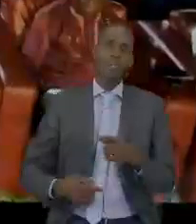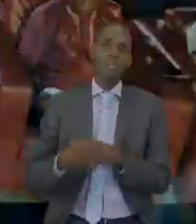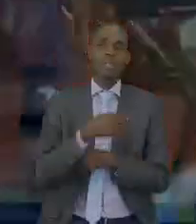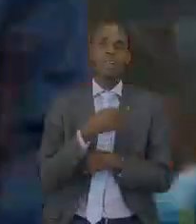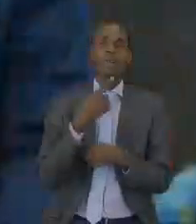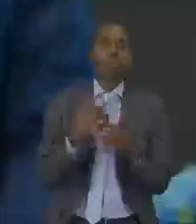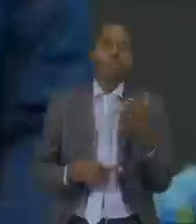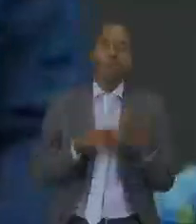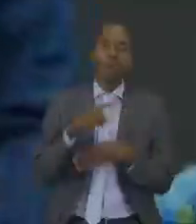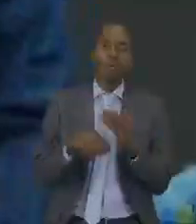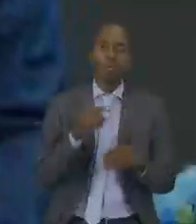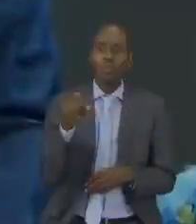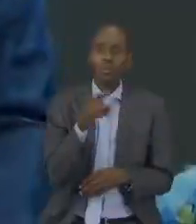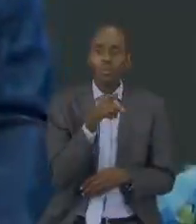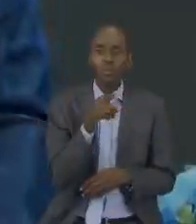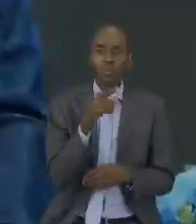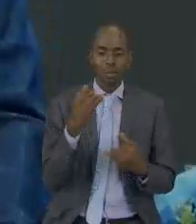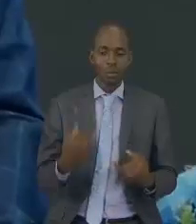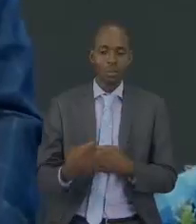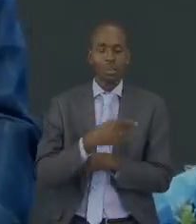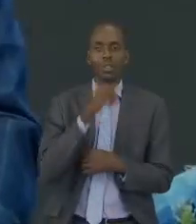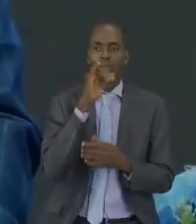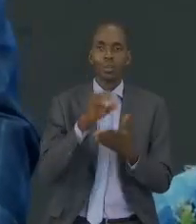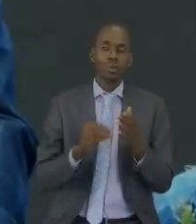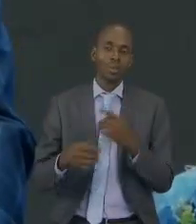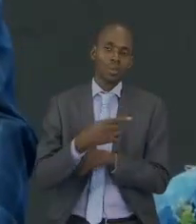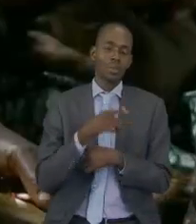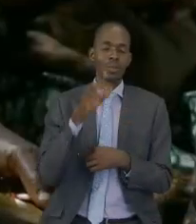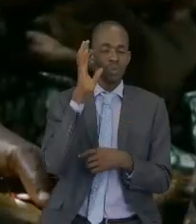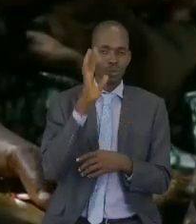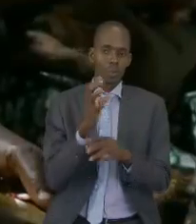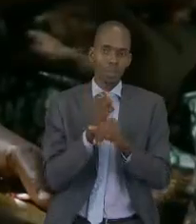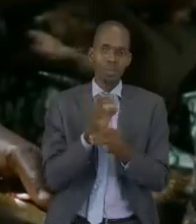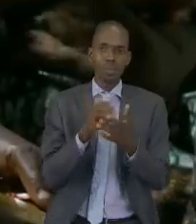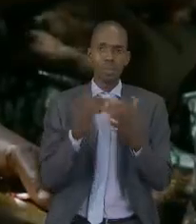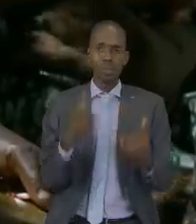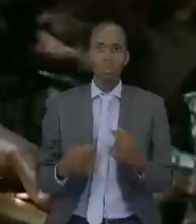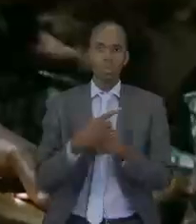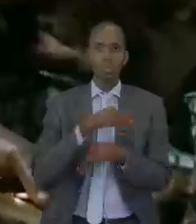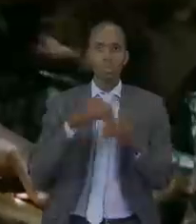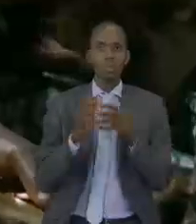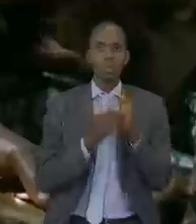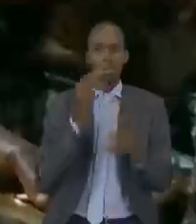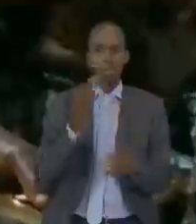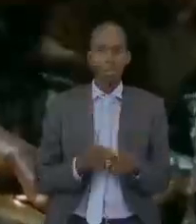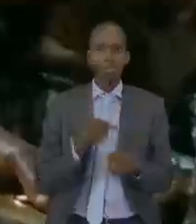It's your day. You will see it today. We will hear it